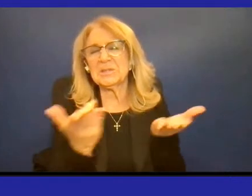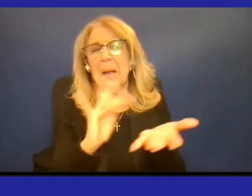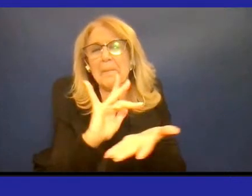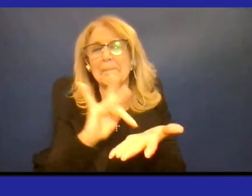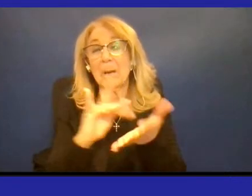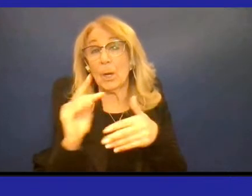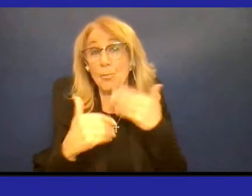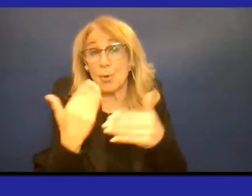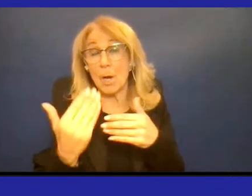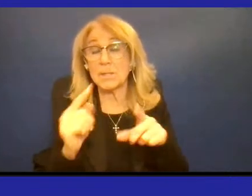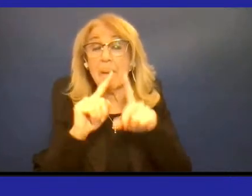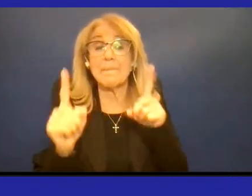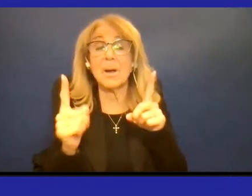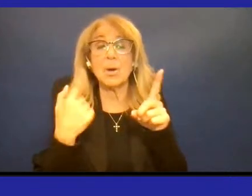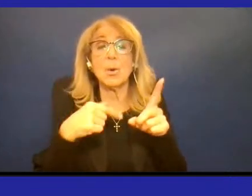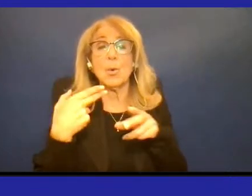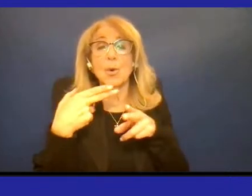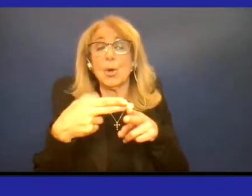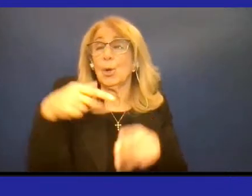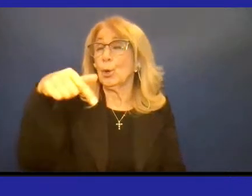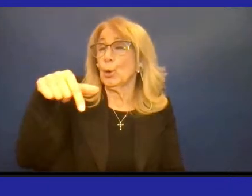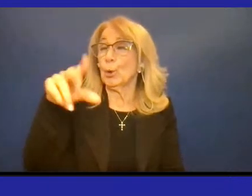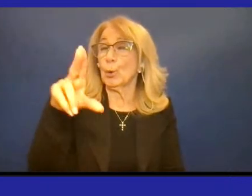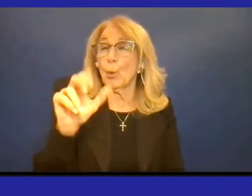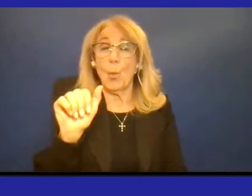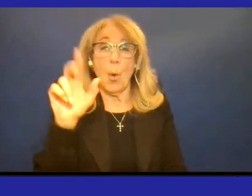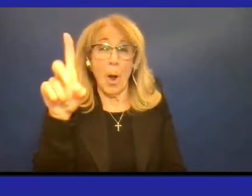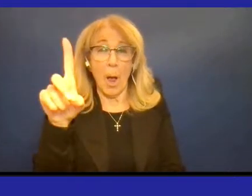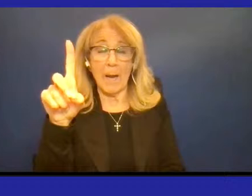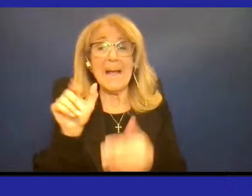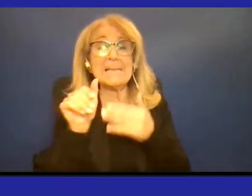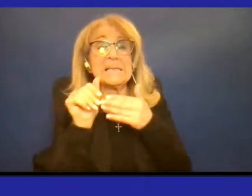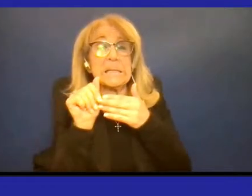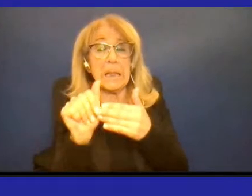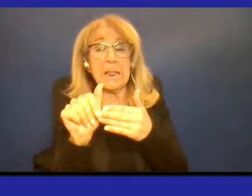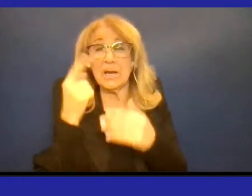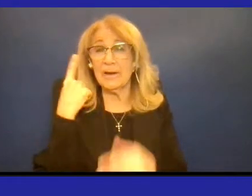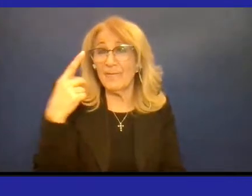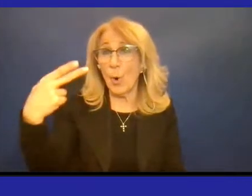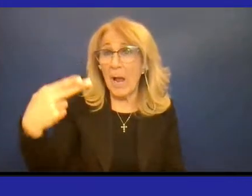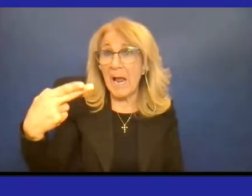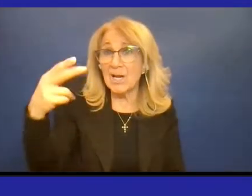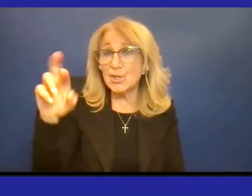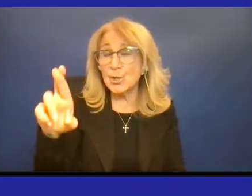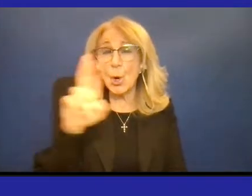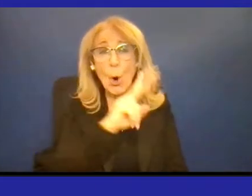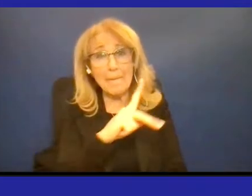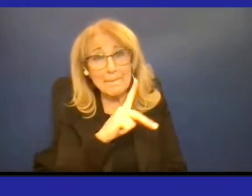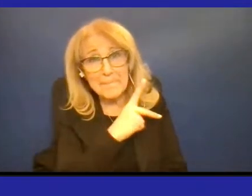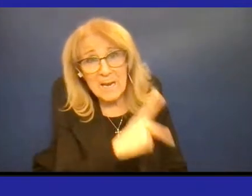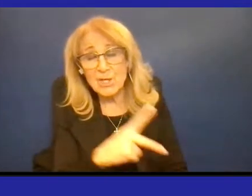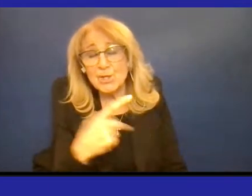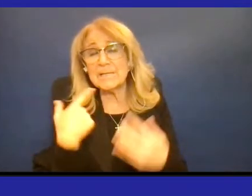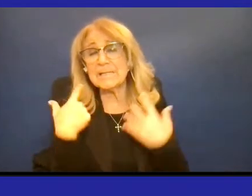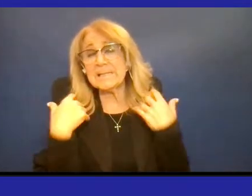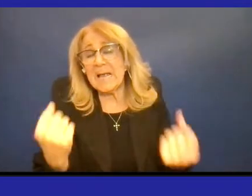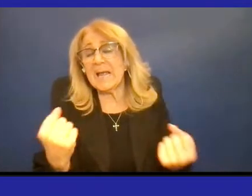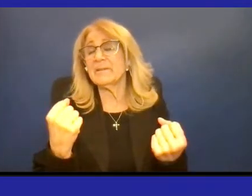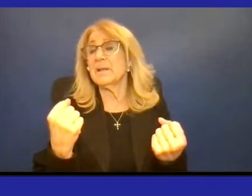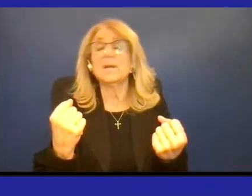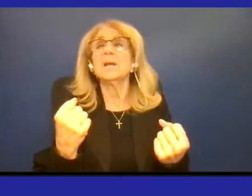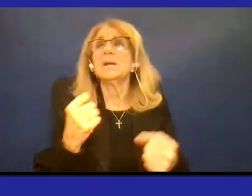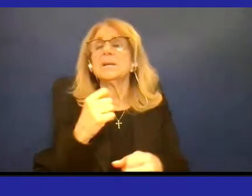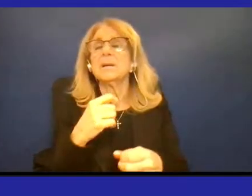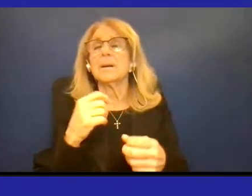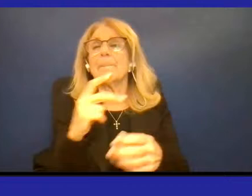there's what we call the quad. It's the lead for HR, patient safety, well-being,